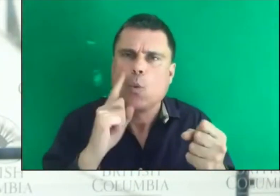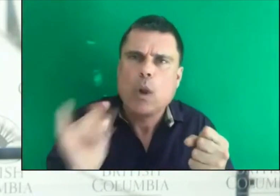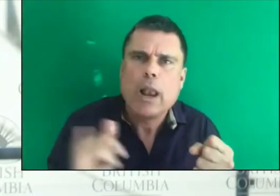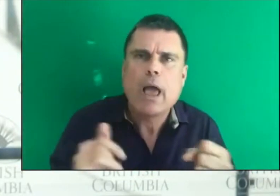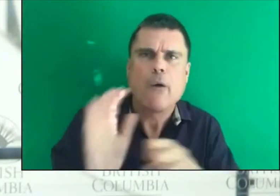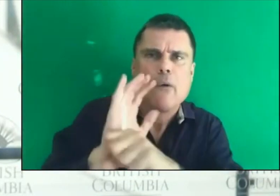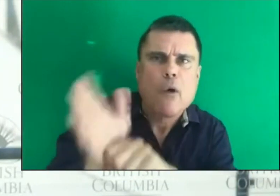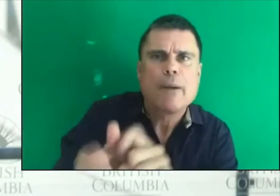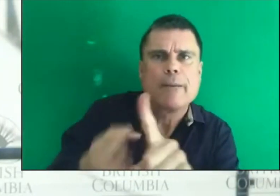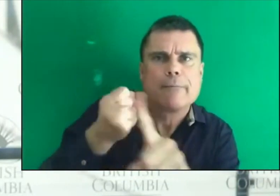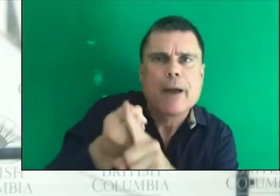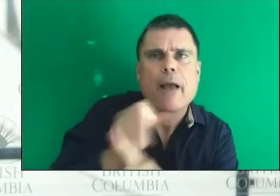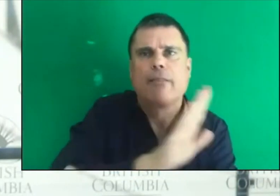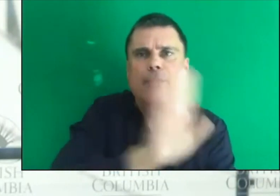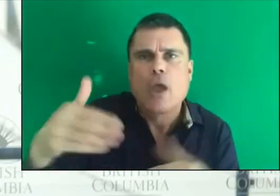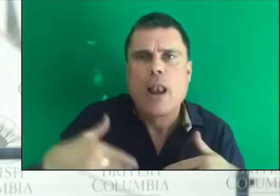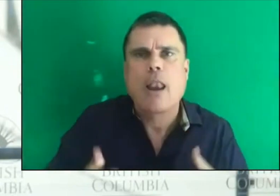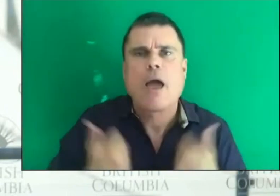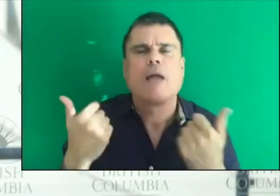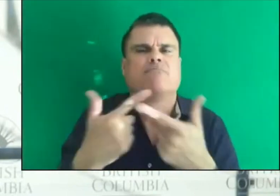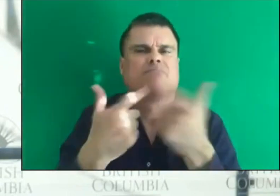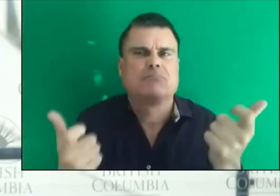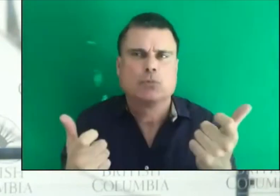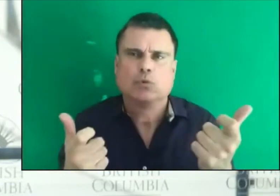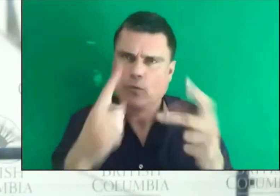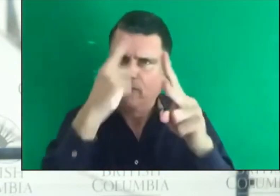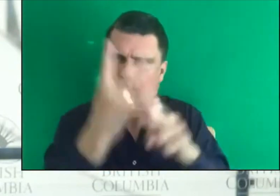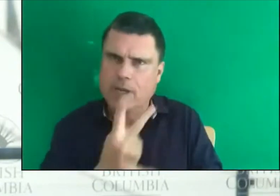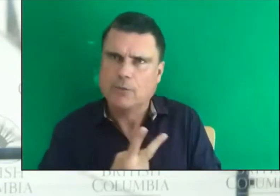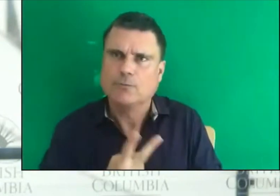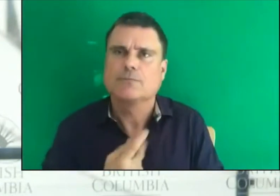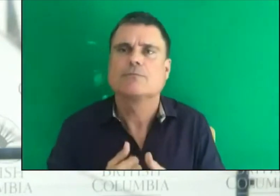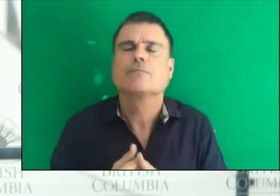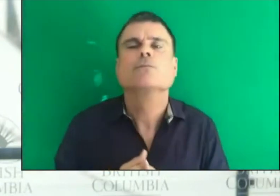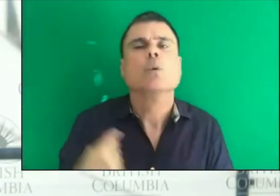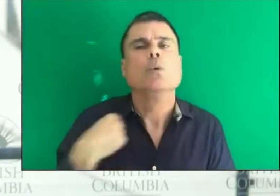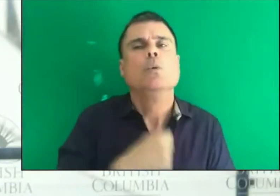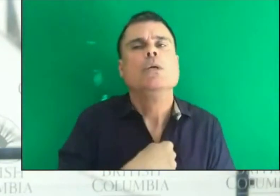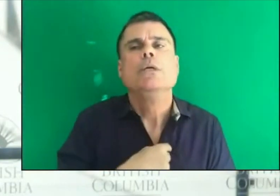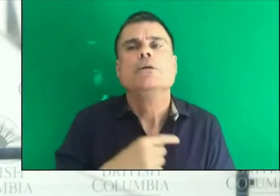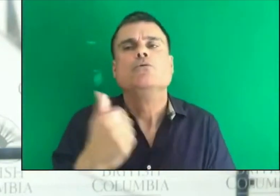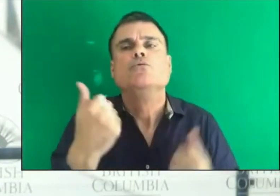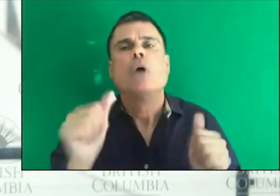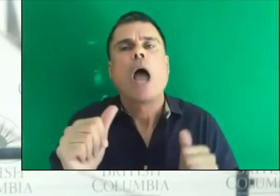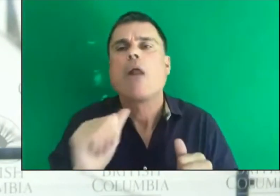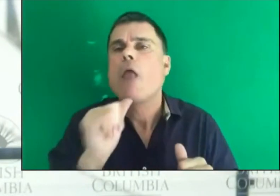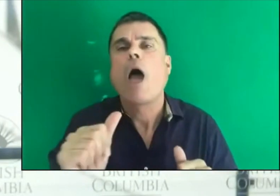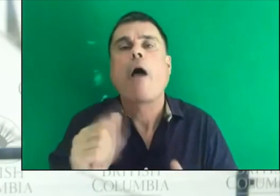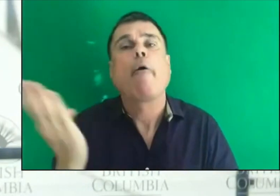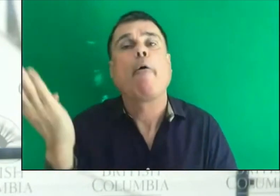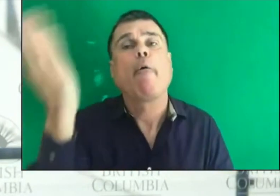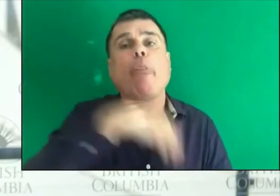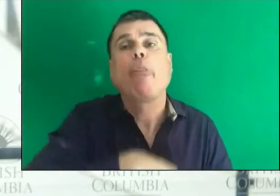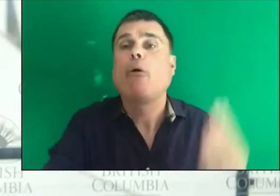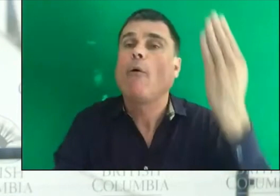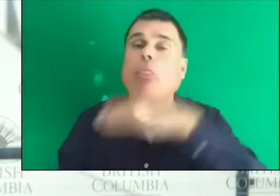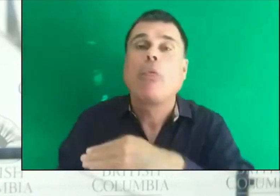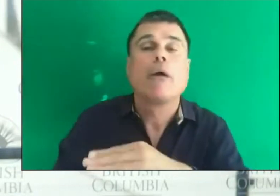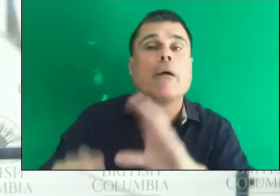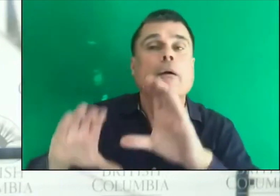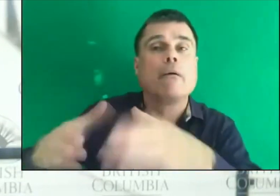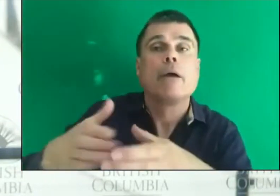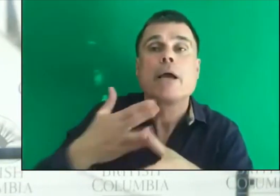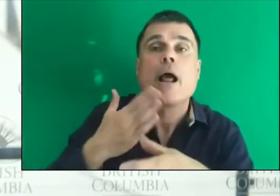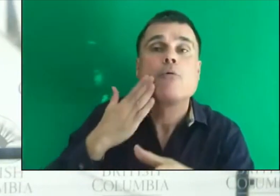linking information with things like what we know about neighborhoods and census tracts and things like that. And I know there's been some